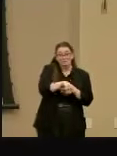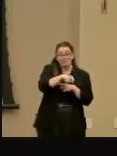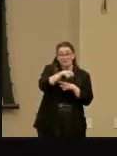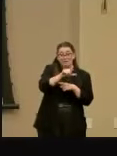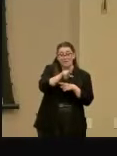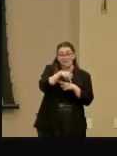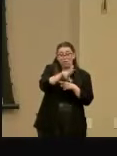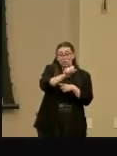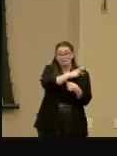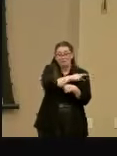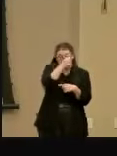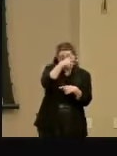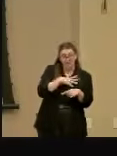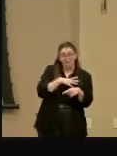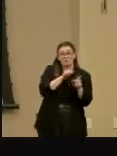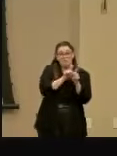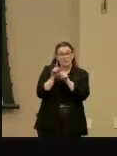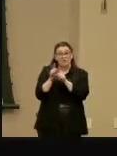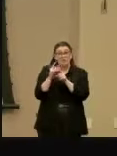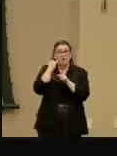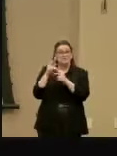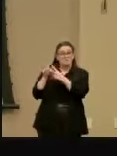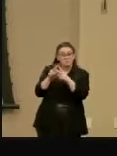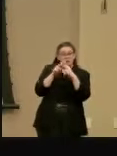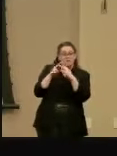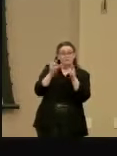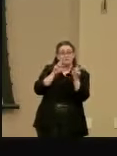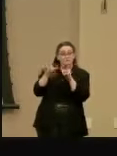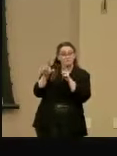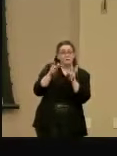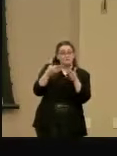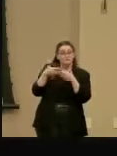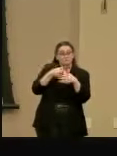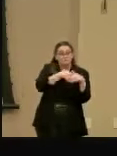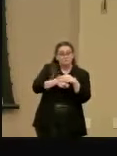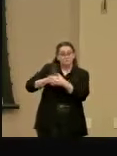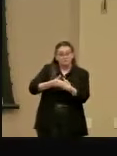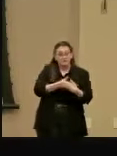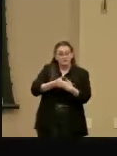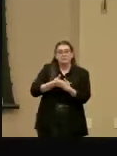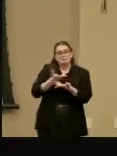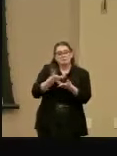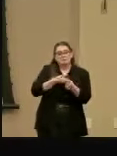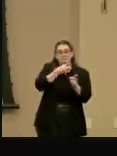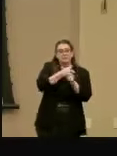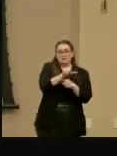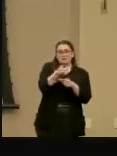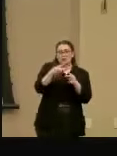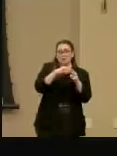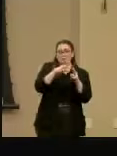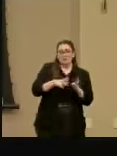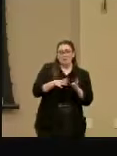their partners as well, because reproductive health ends up affecting the patient's partner. This spans everything from birth control